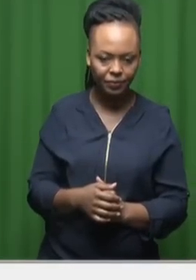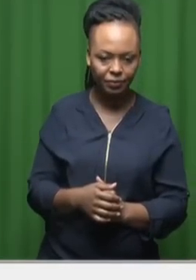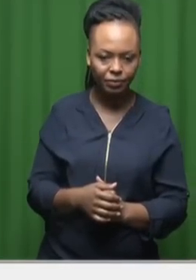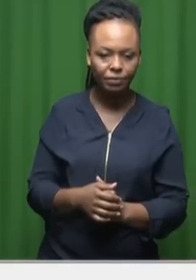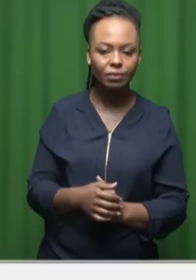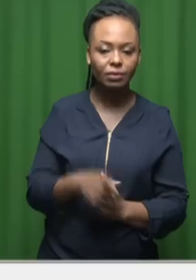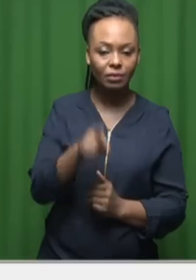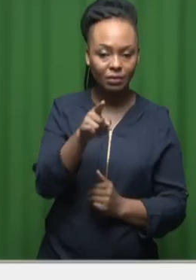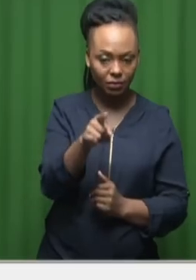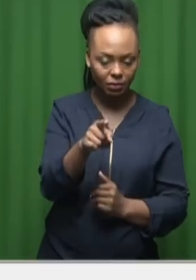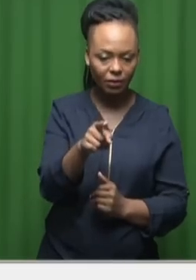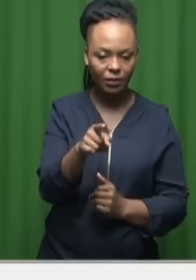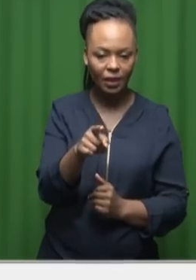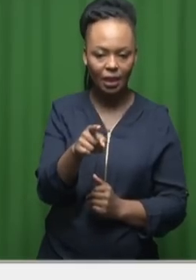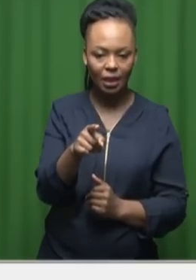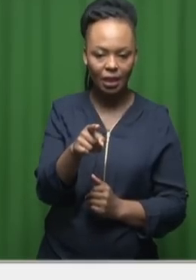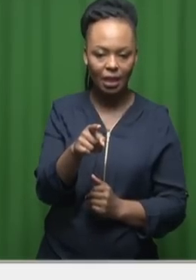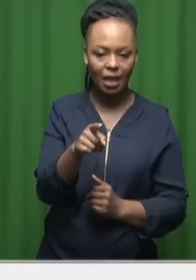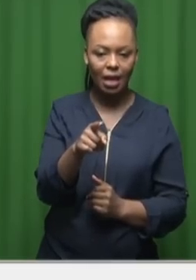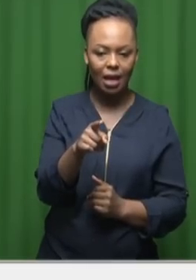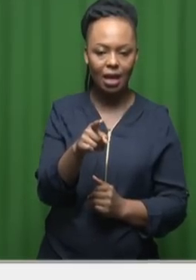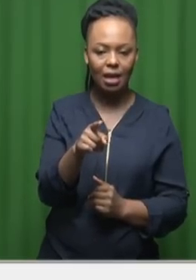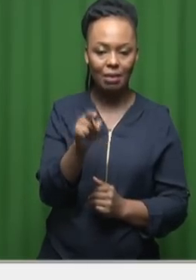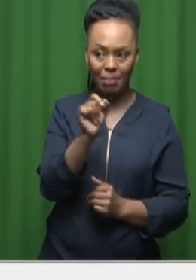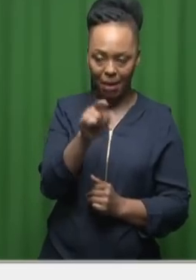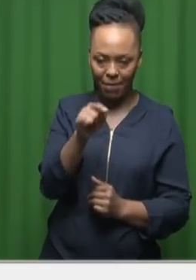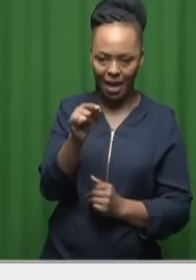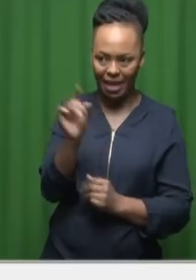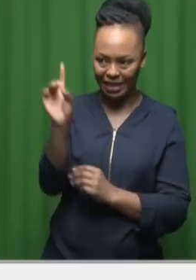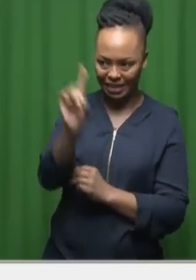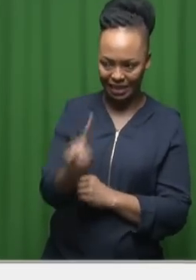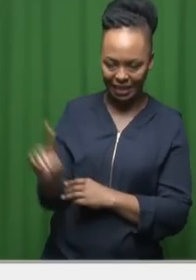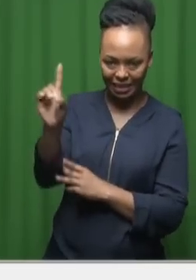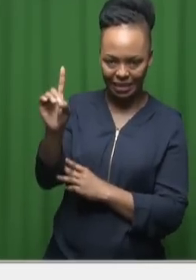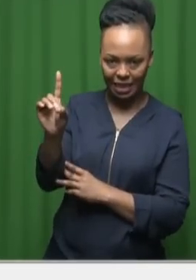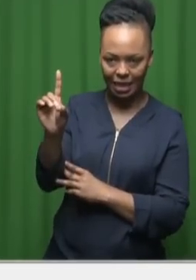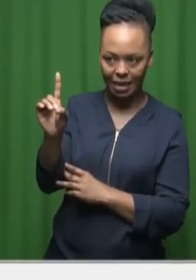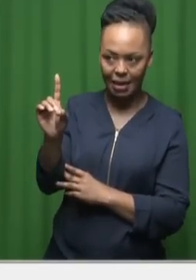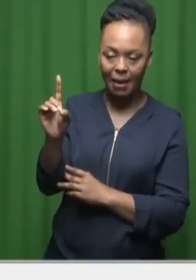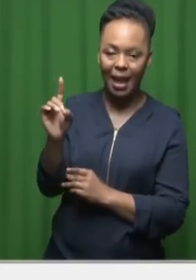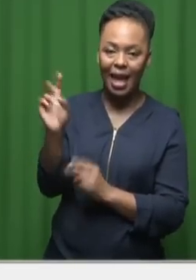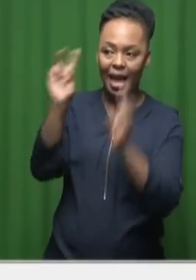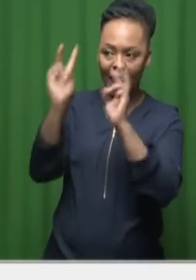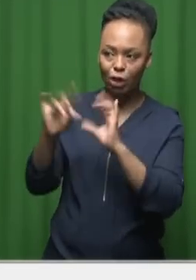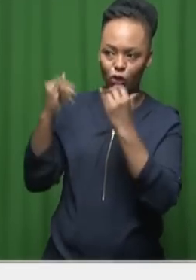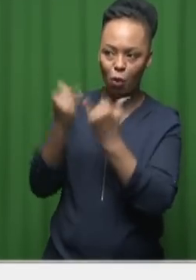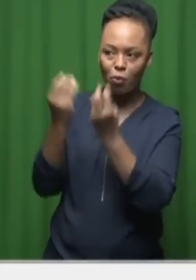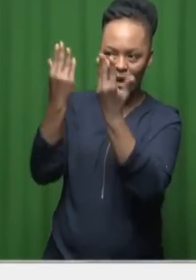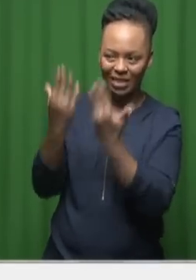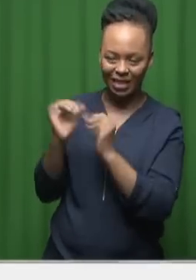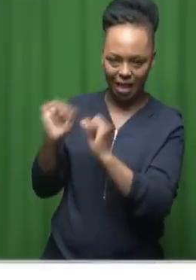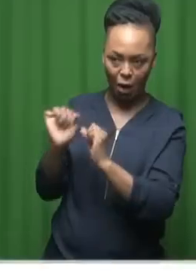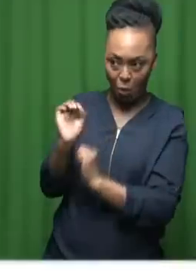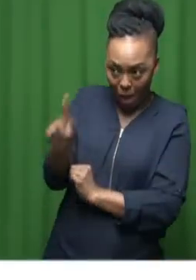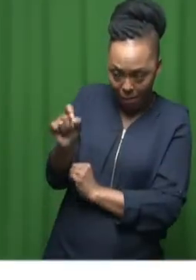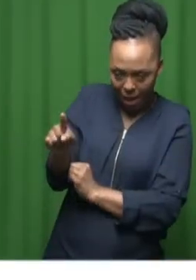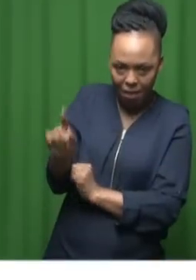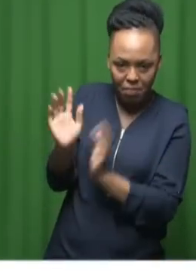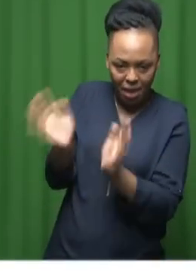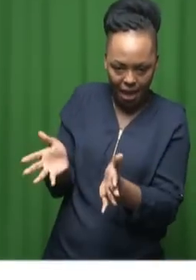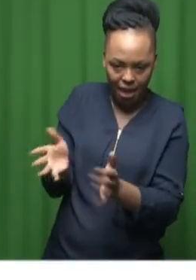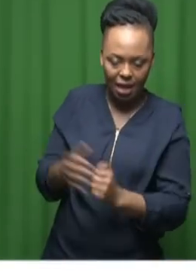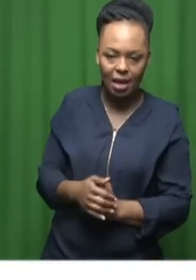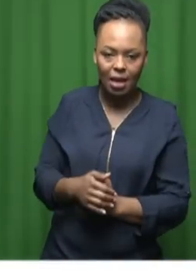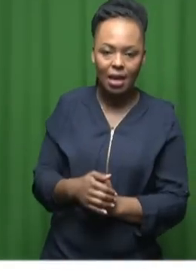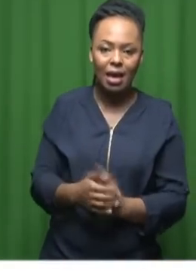Yes, there it is. So that's the amount of diesel Eskom actually have budget for. And the gap between what